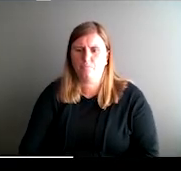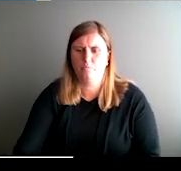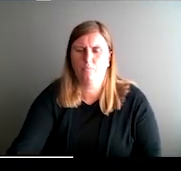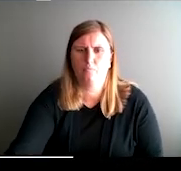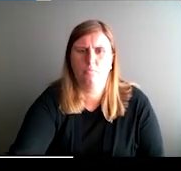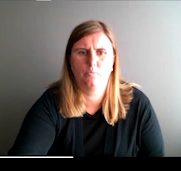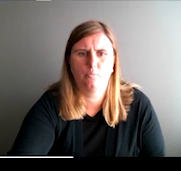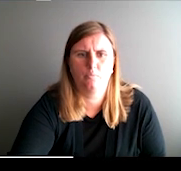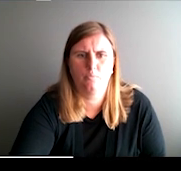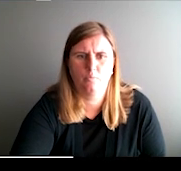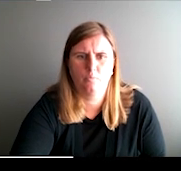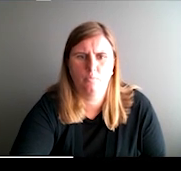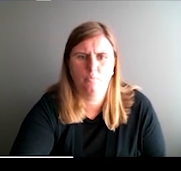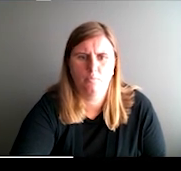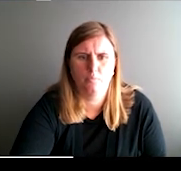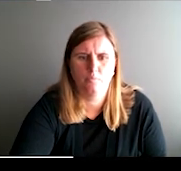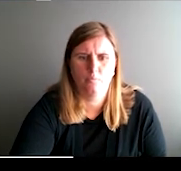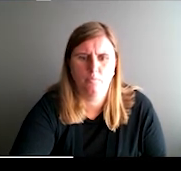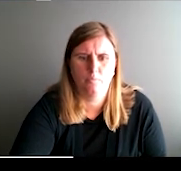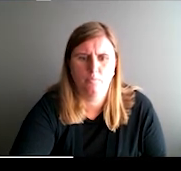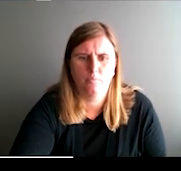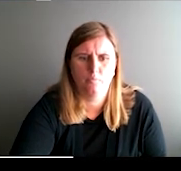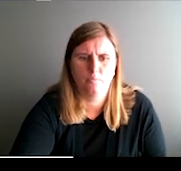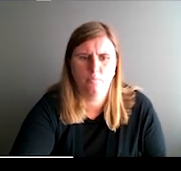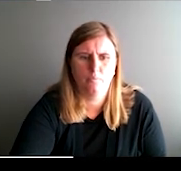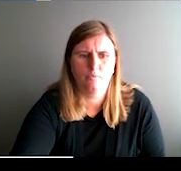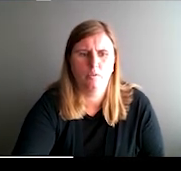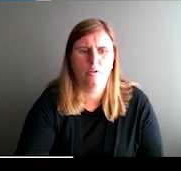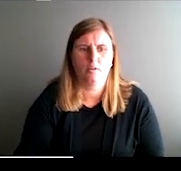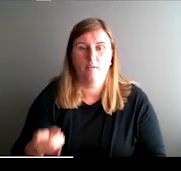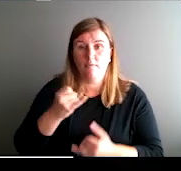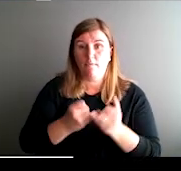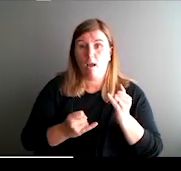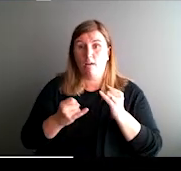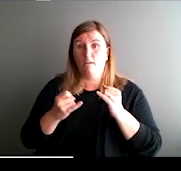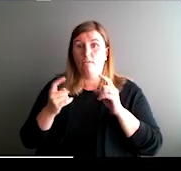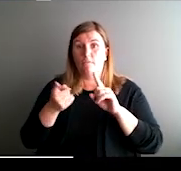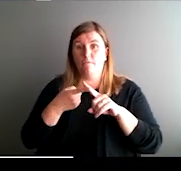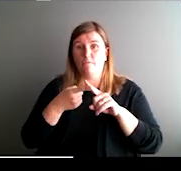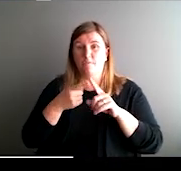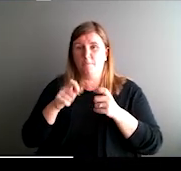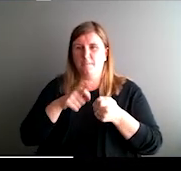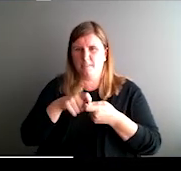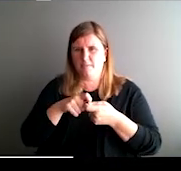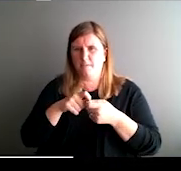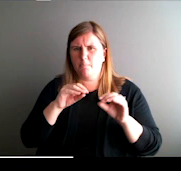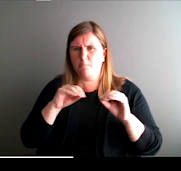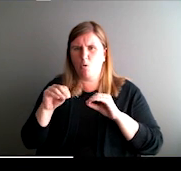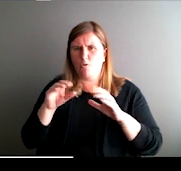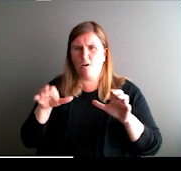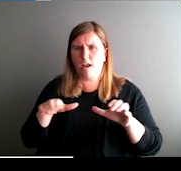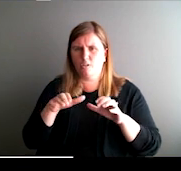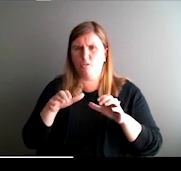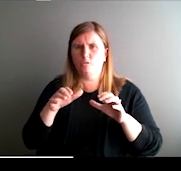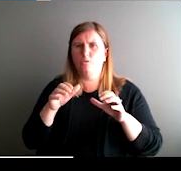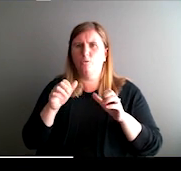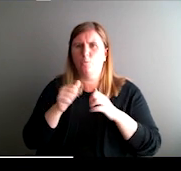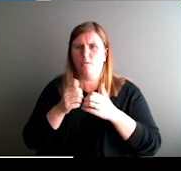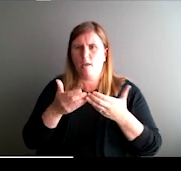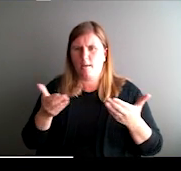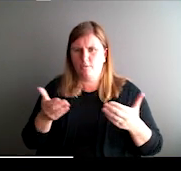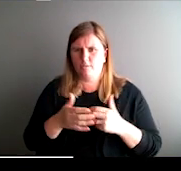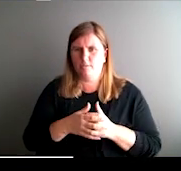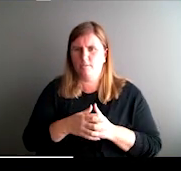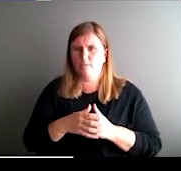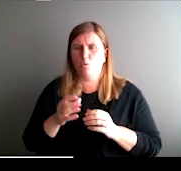And finally, specific motor actions without objects. These are actions that we're teaching now. We were moving away from